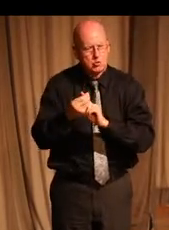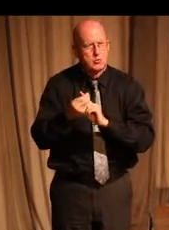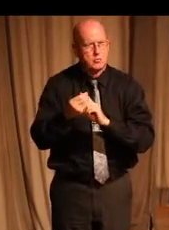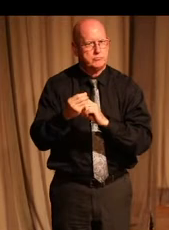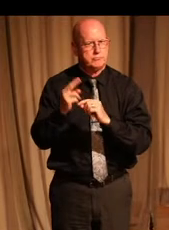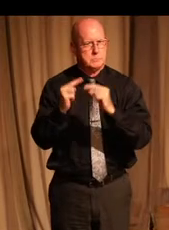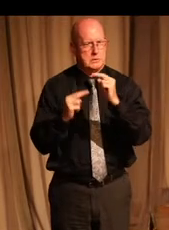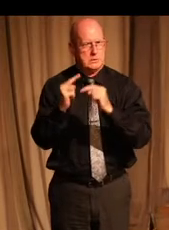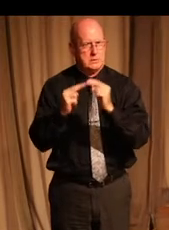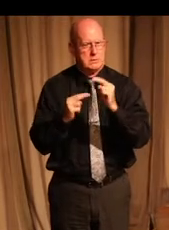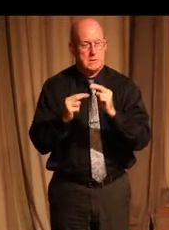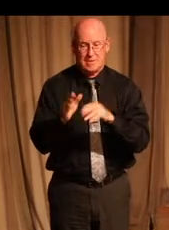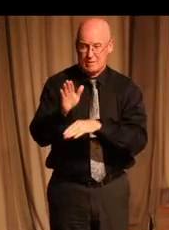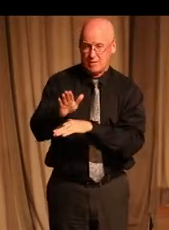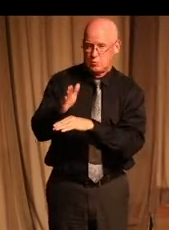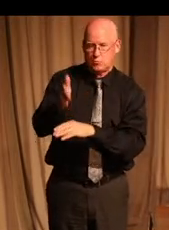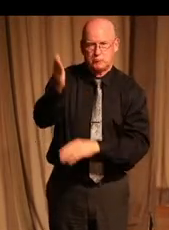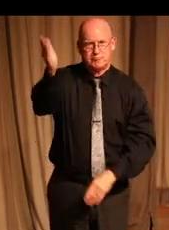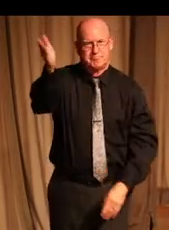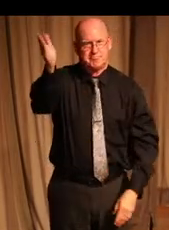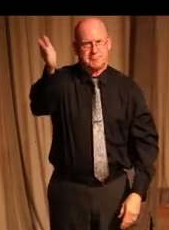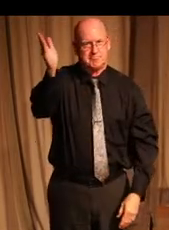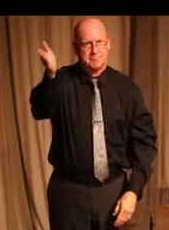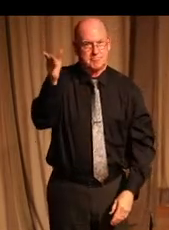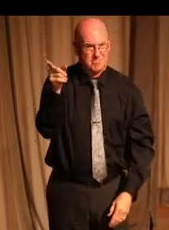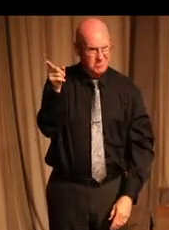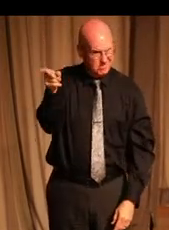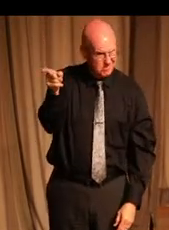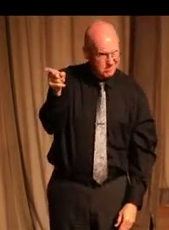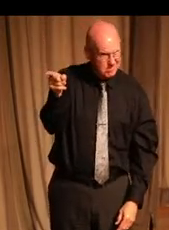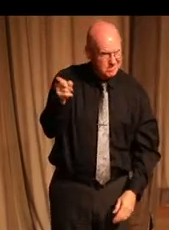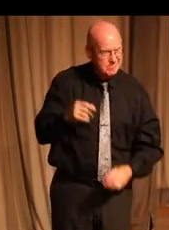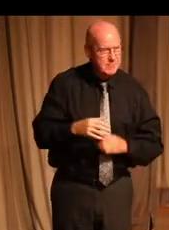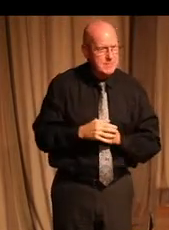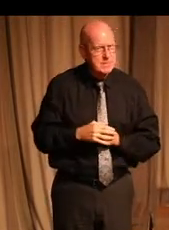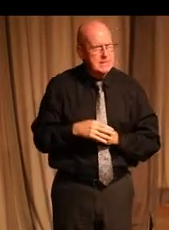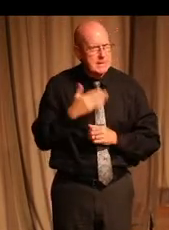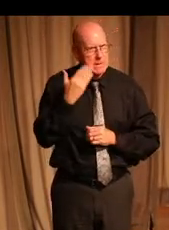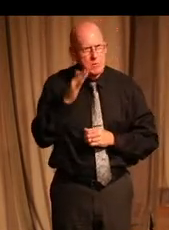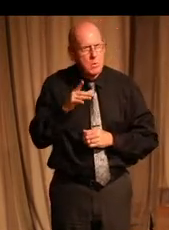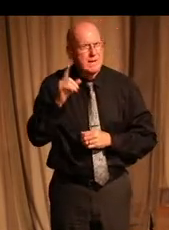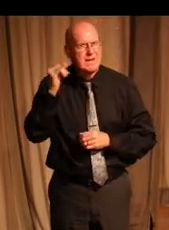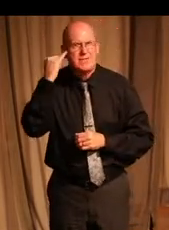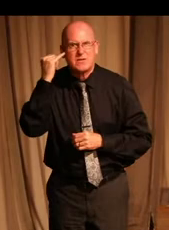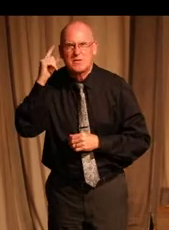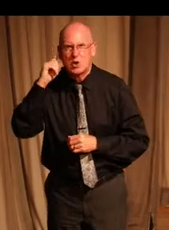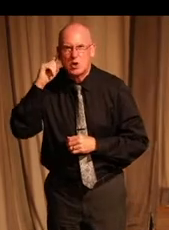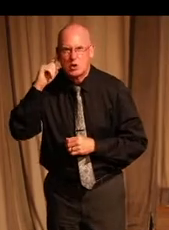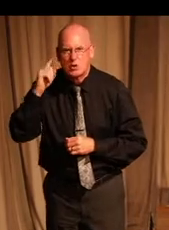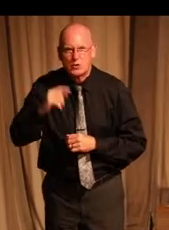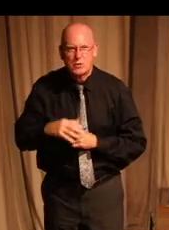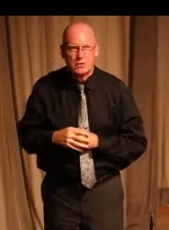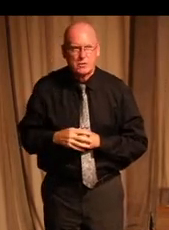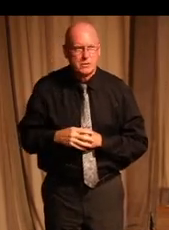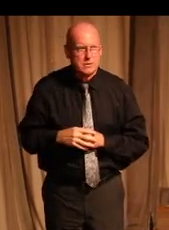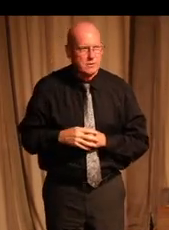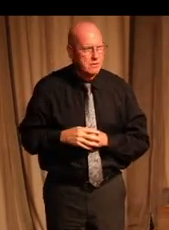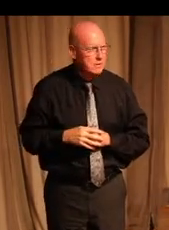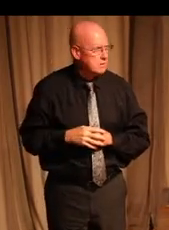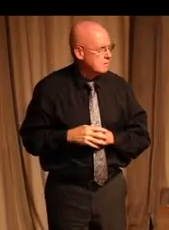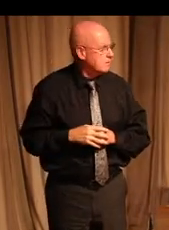lecture this afternoon, which is, I don't know if you've heard of Olivier